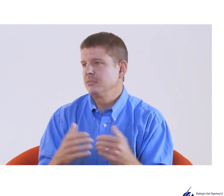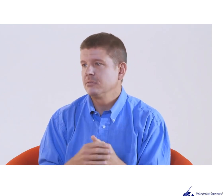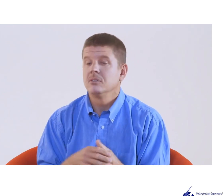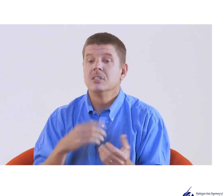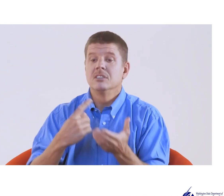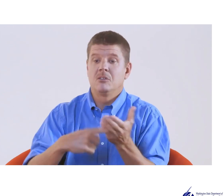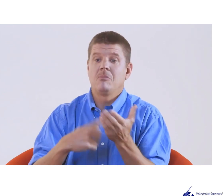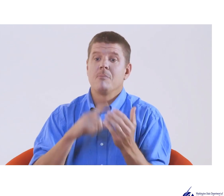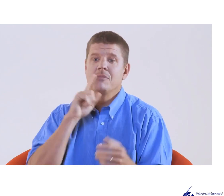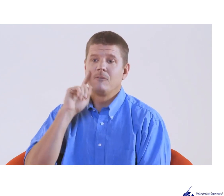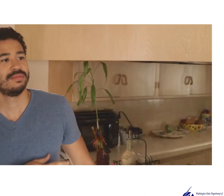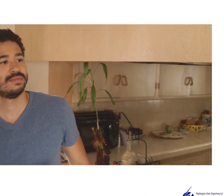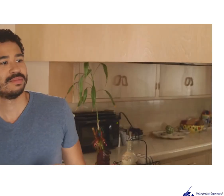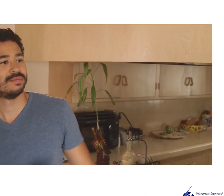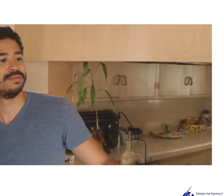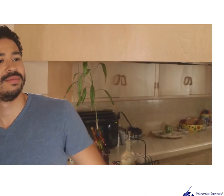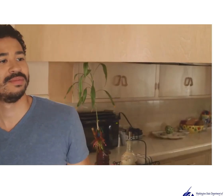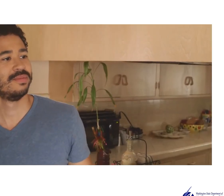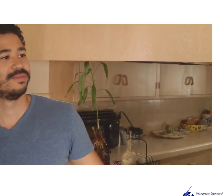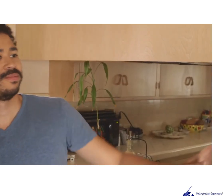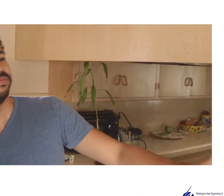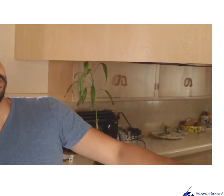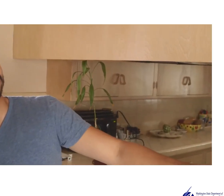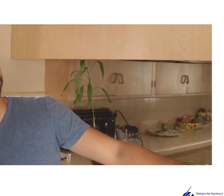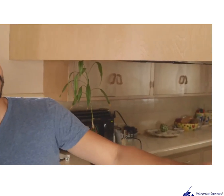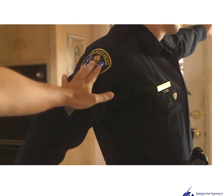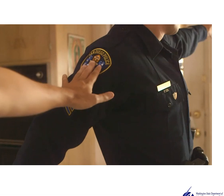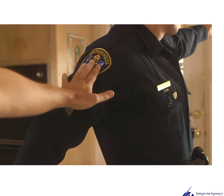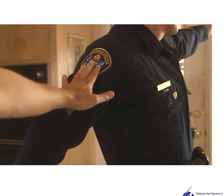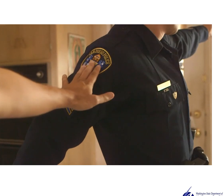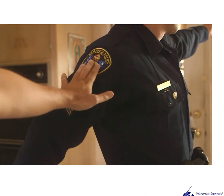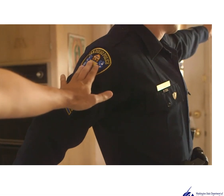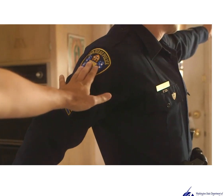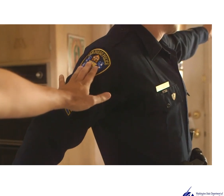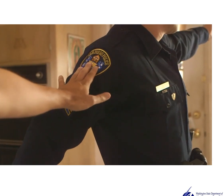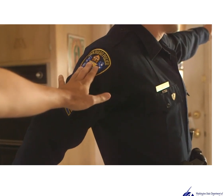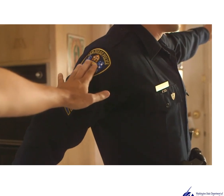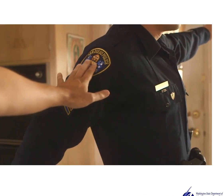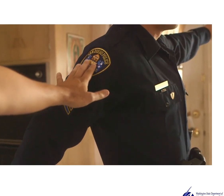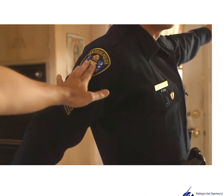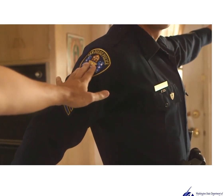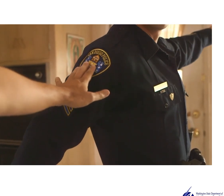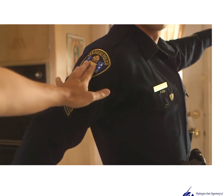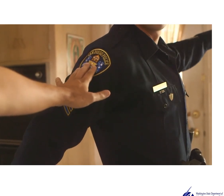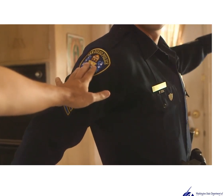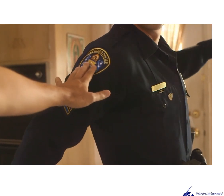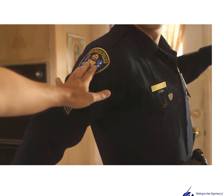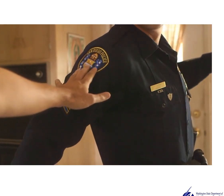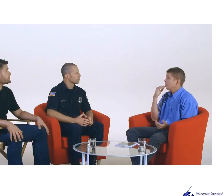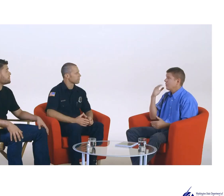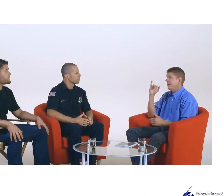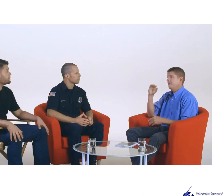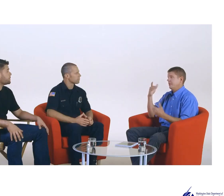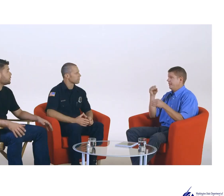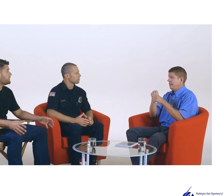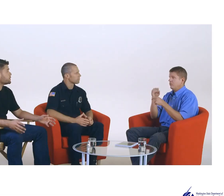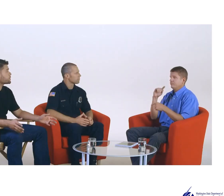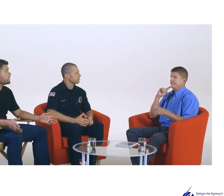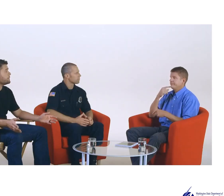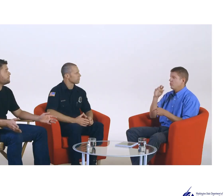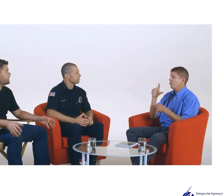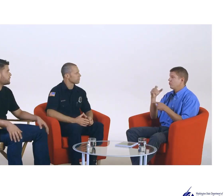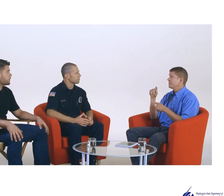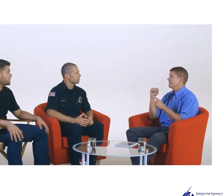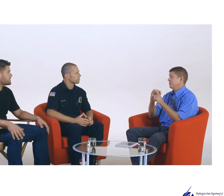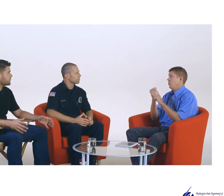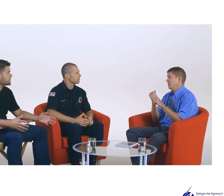visual tactile method. Tactily, they might tap you on the shoulder to get your attention. Sometimes deaf people will even